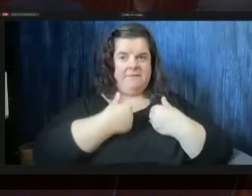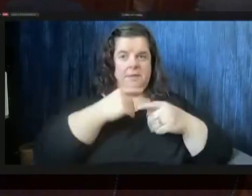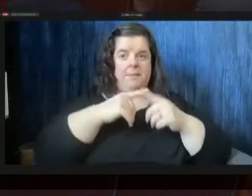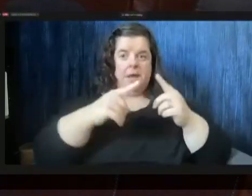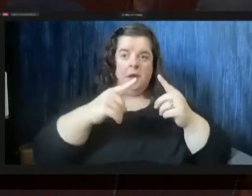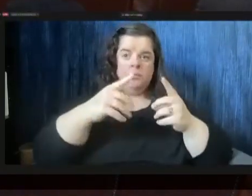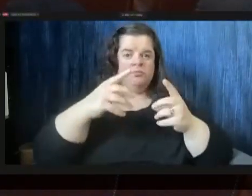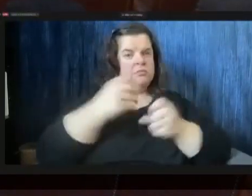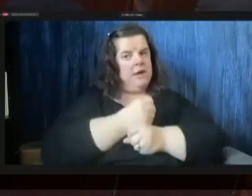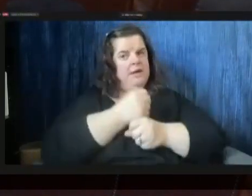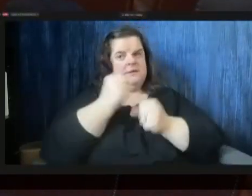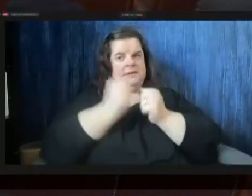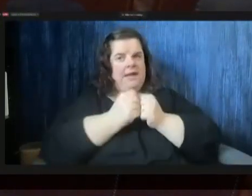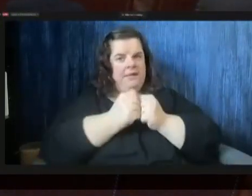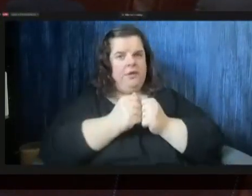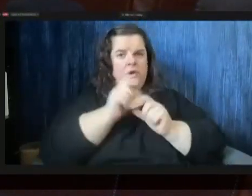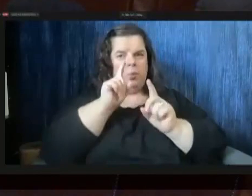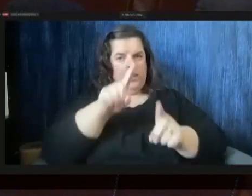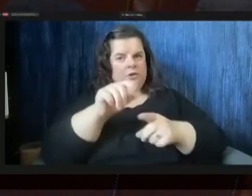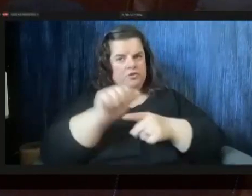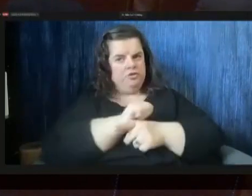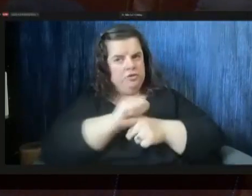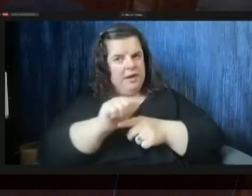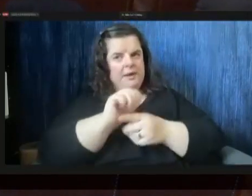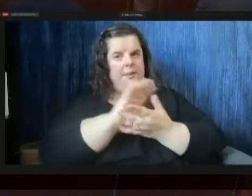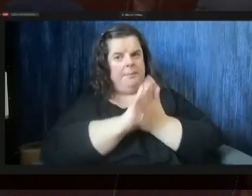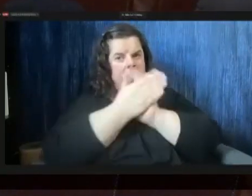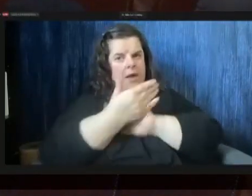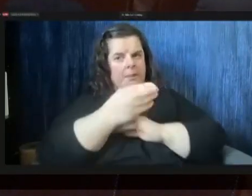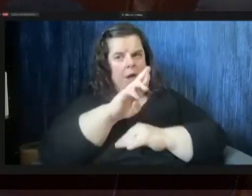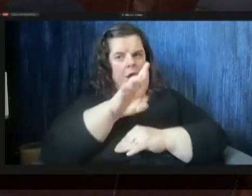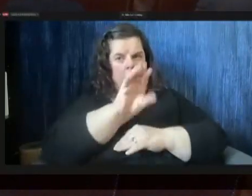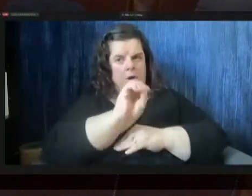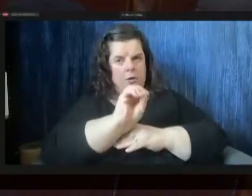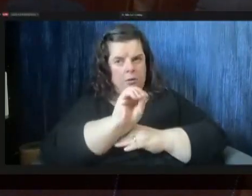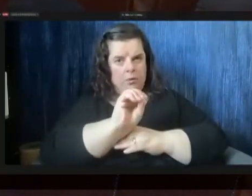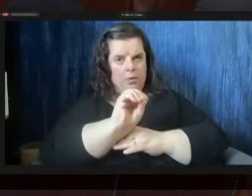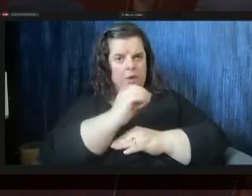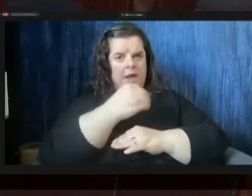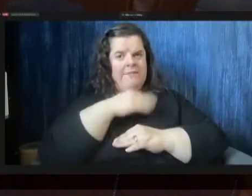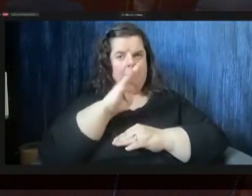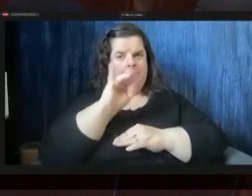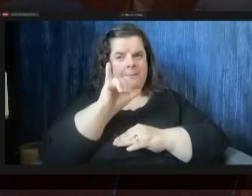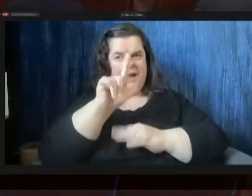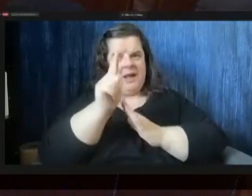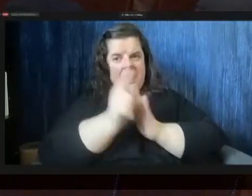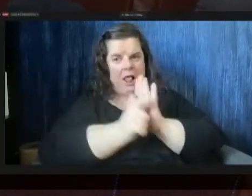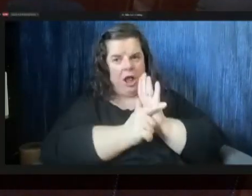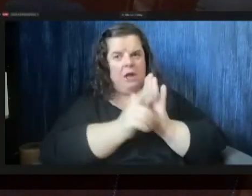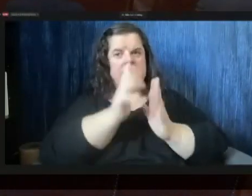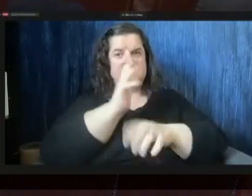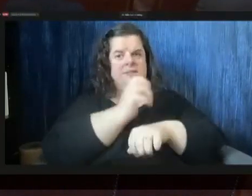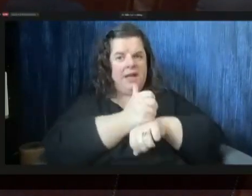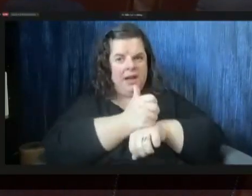ourselves together, we went to training about becoming an RCO, we have our bylaws in place, we have the structure, we have our